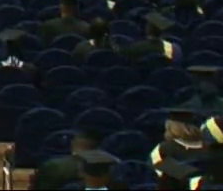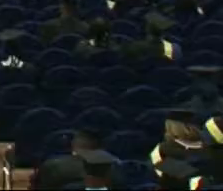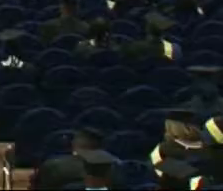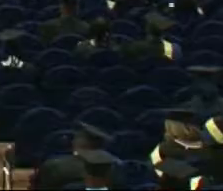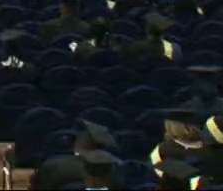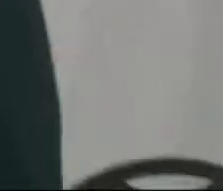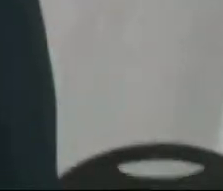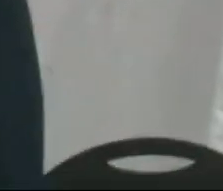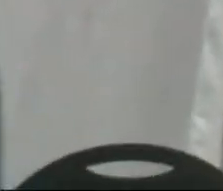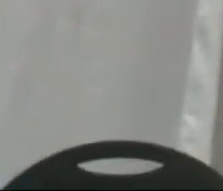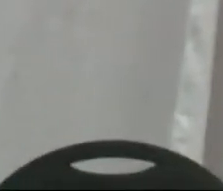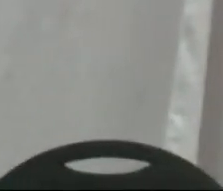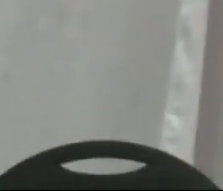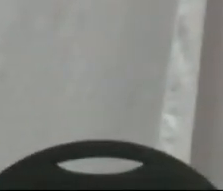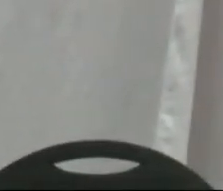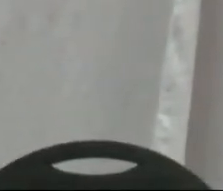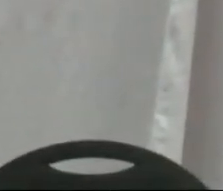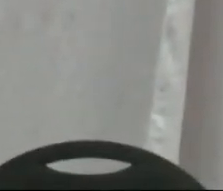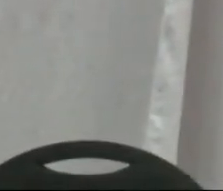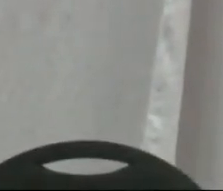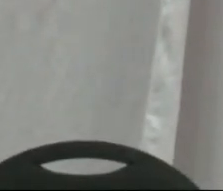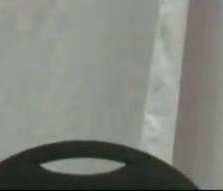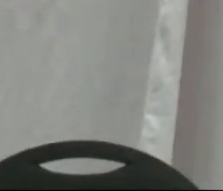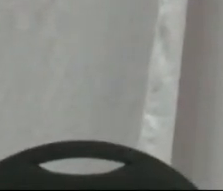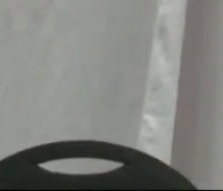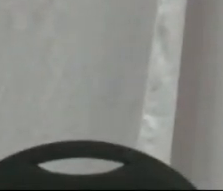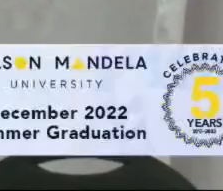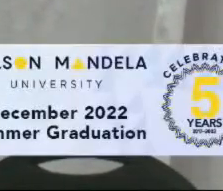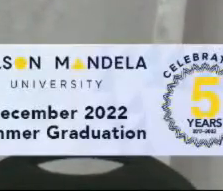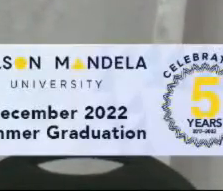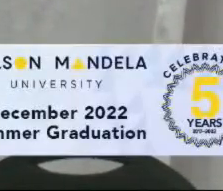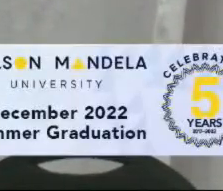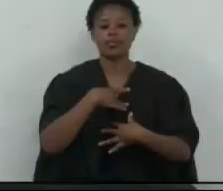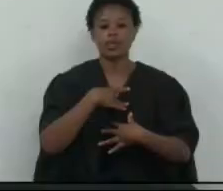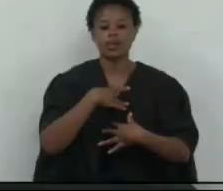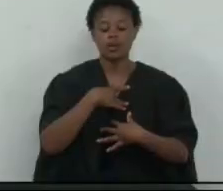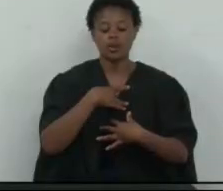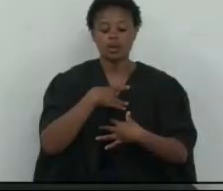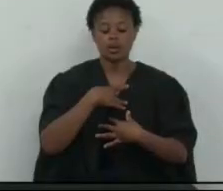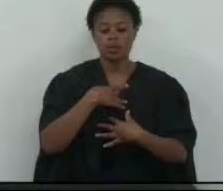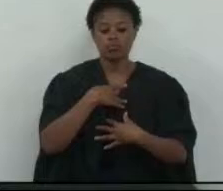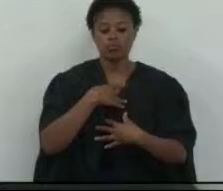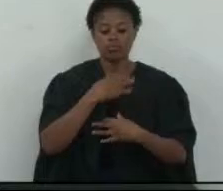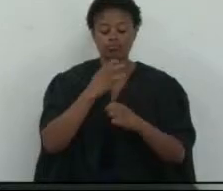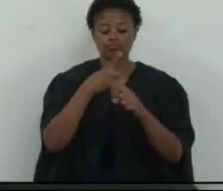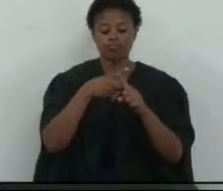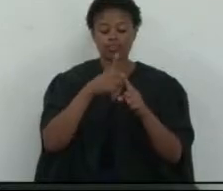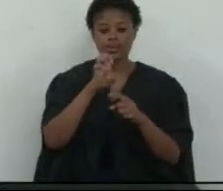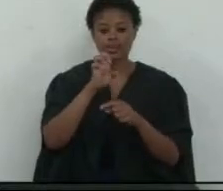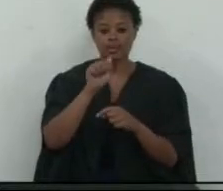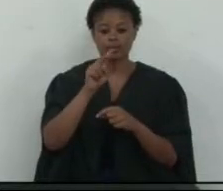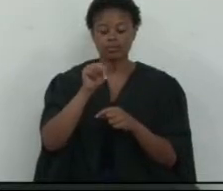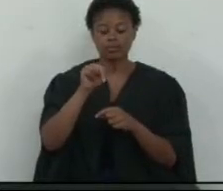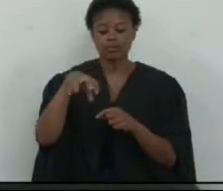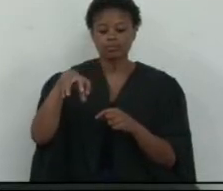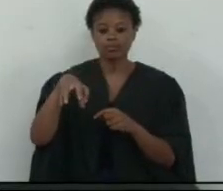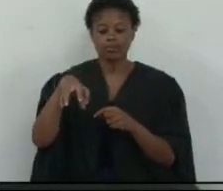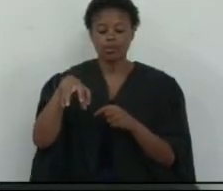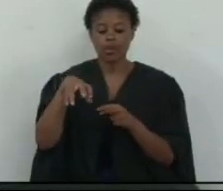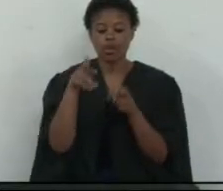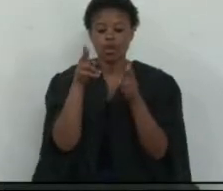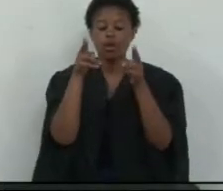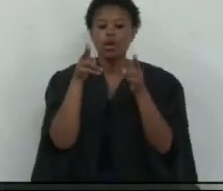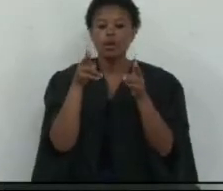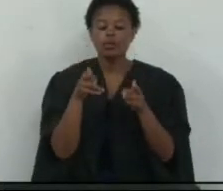Honored guests, by virtue of the powers vested in me as Executive Dean of the Faculty of